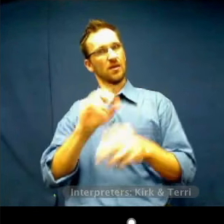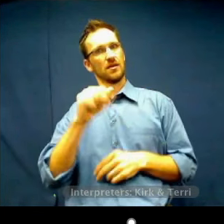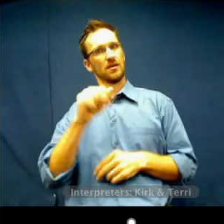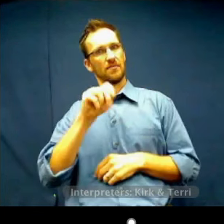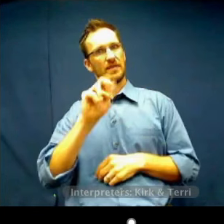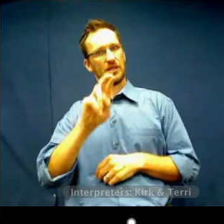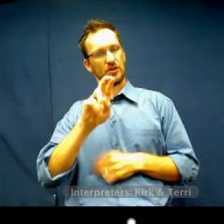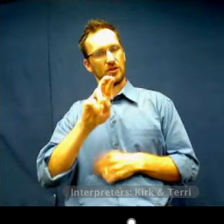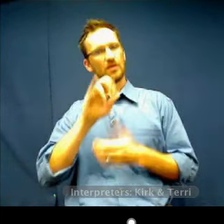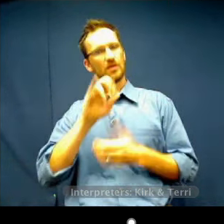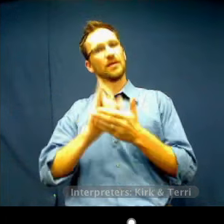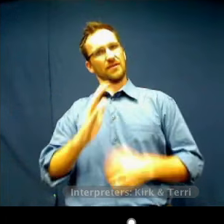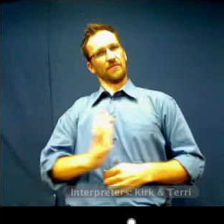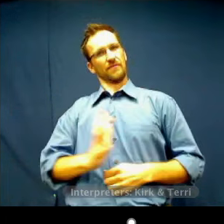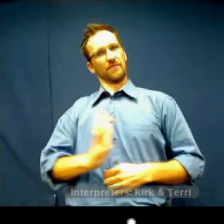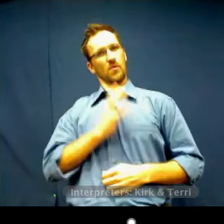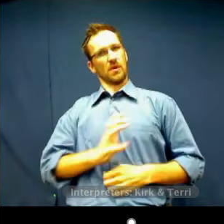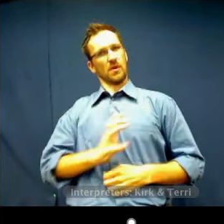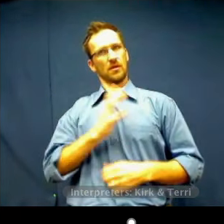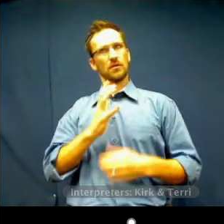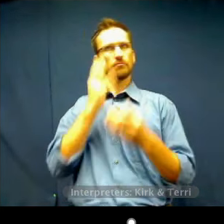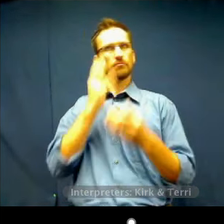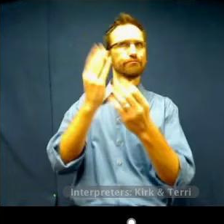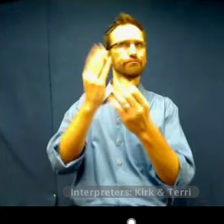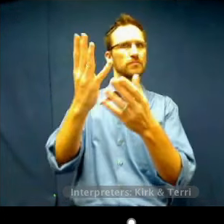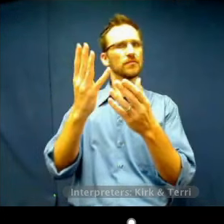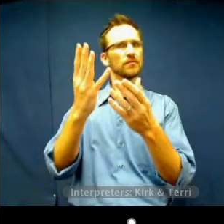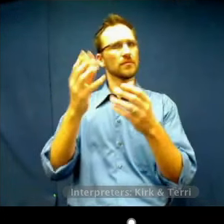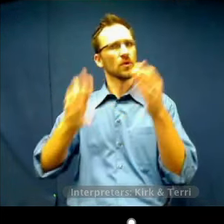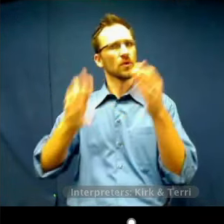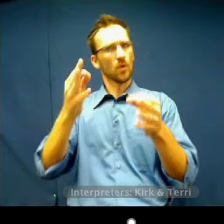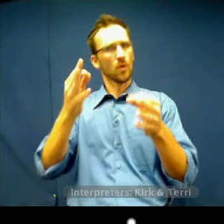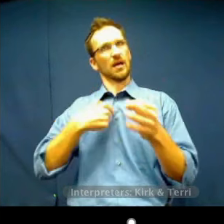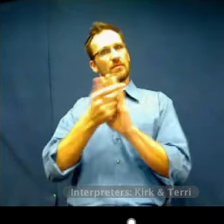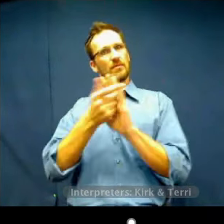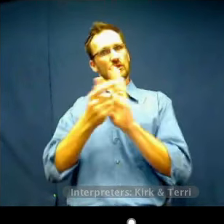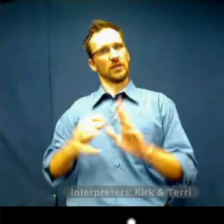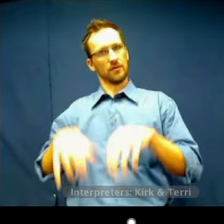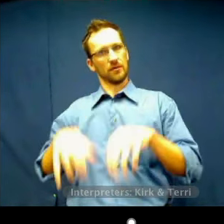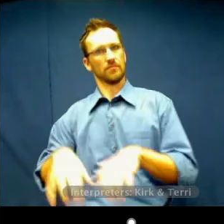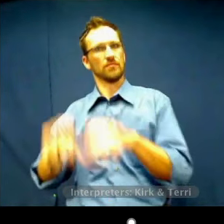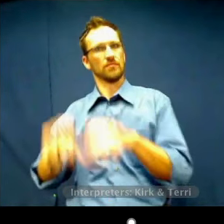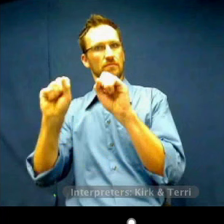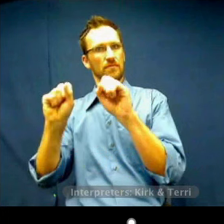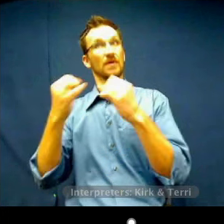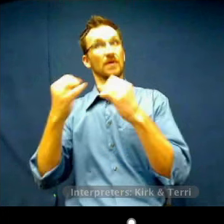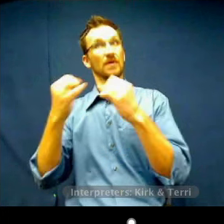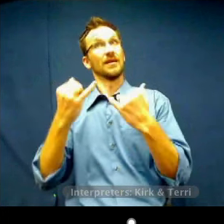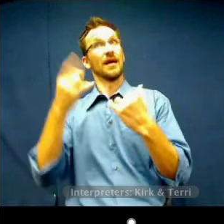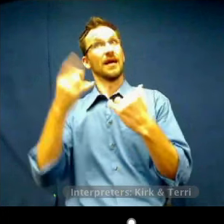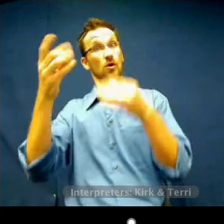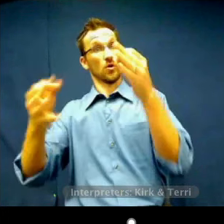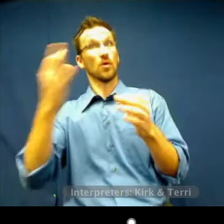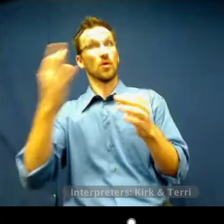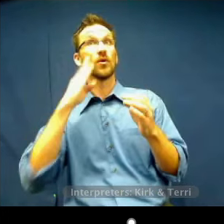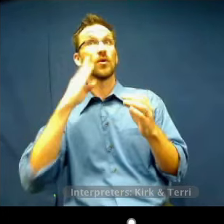telling the court, I'm the attorney in the case, and then the court stops communicating with the client and communicates only with the